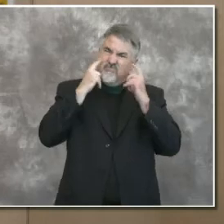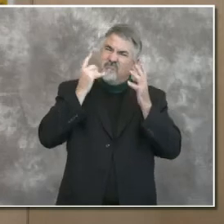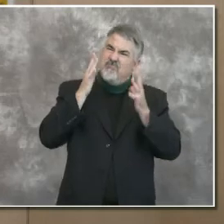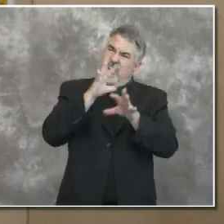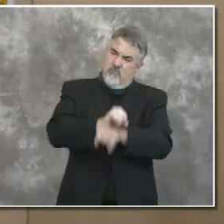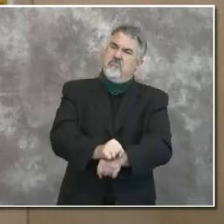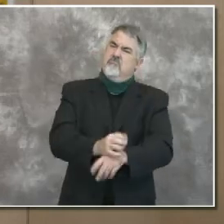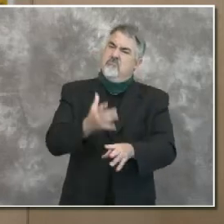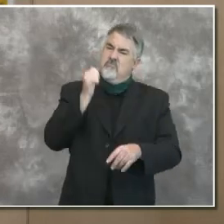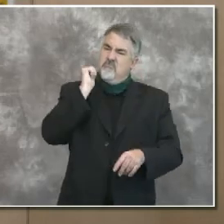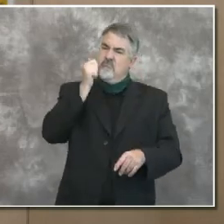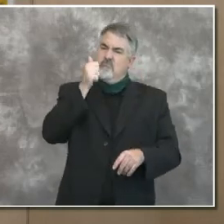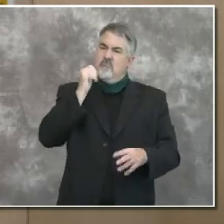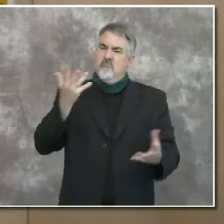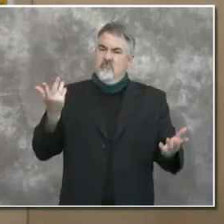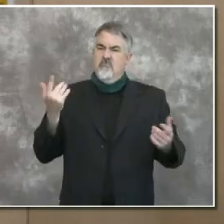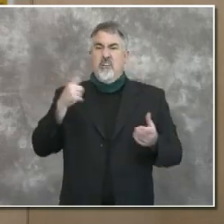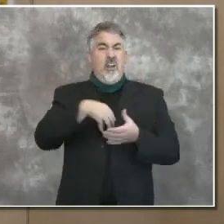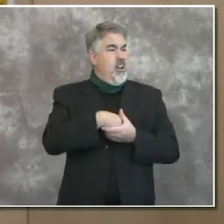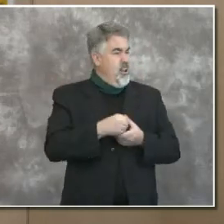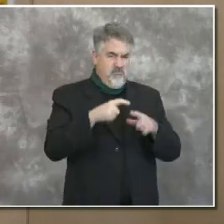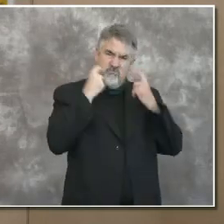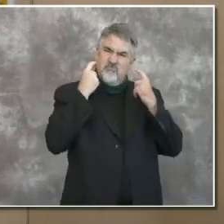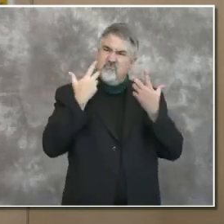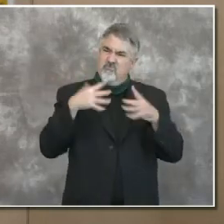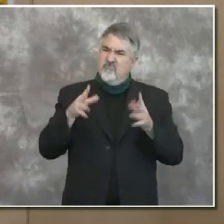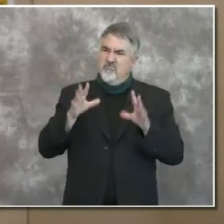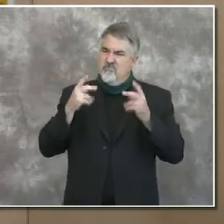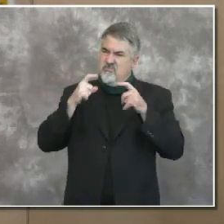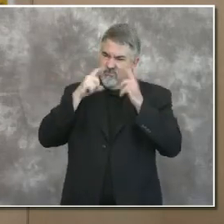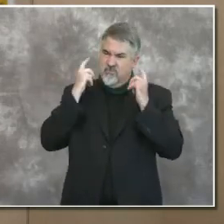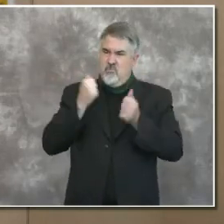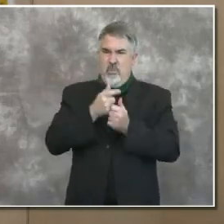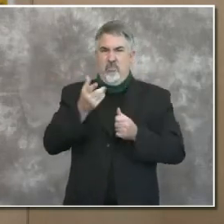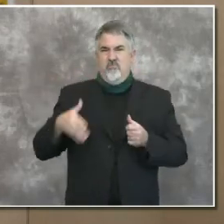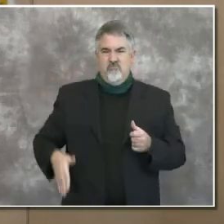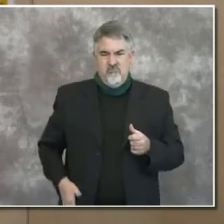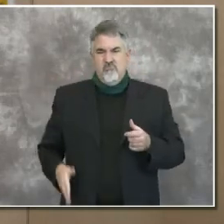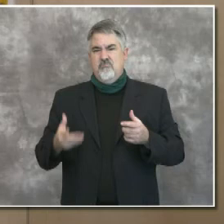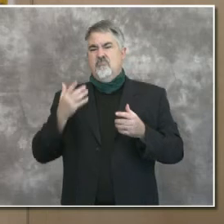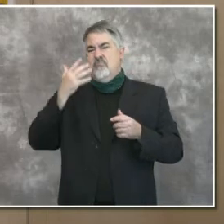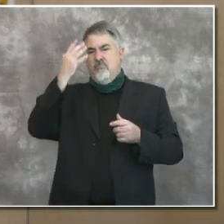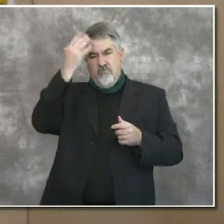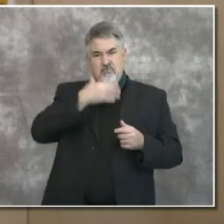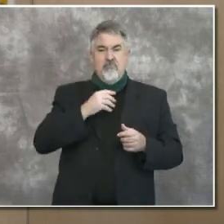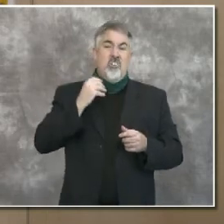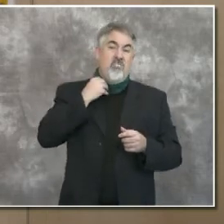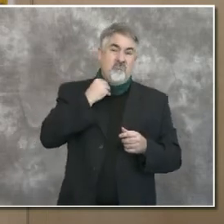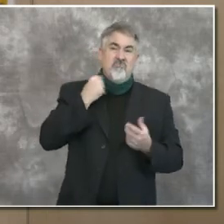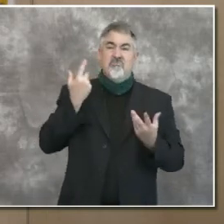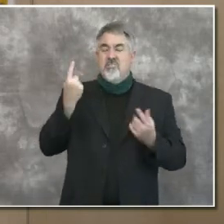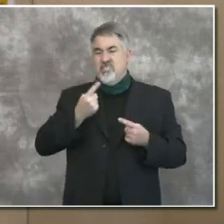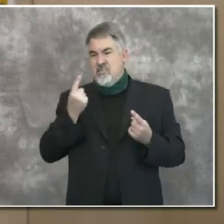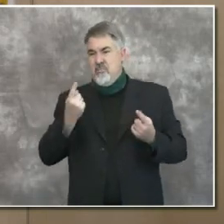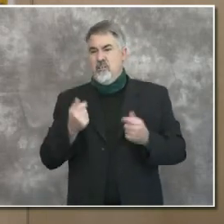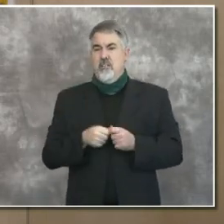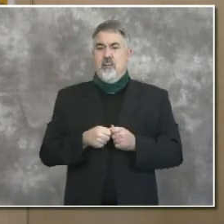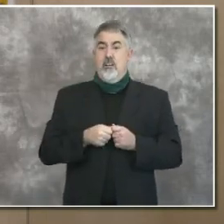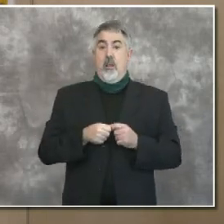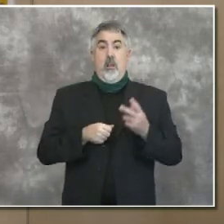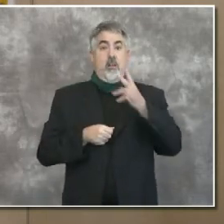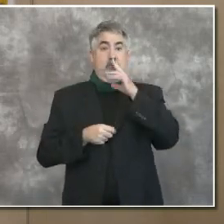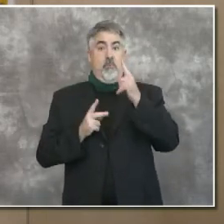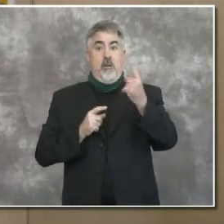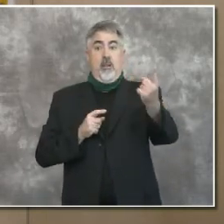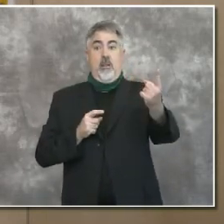to have their mask with them around their neck, so that when they come within 6